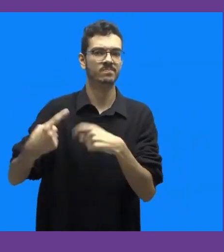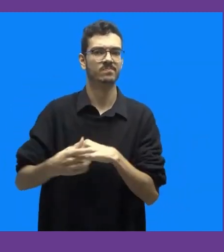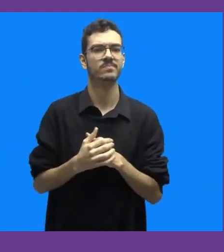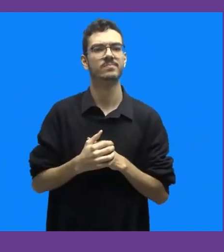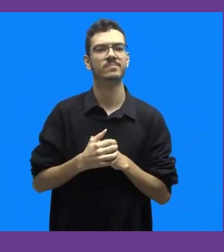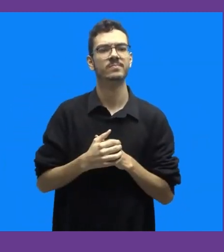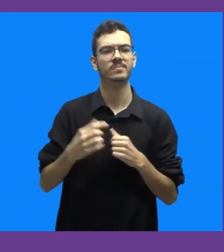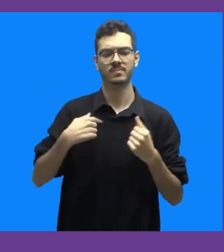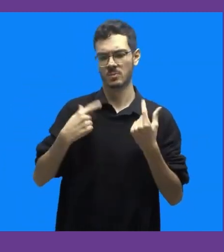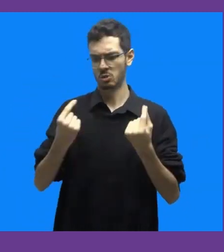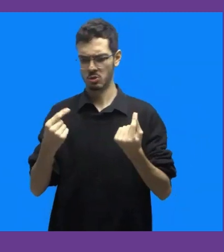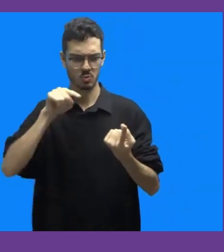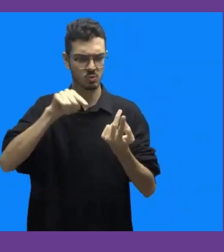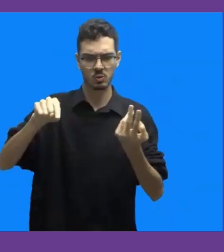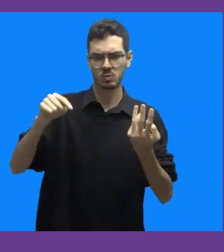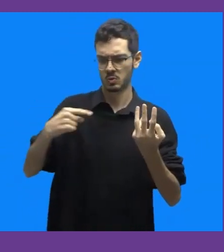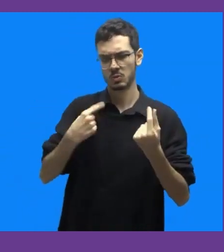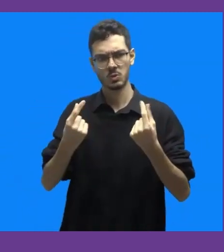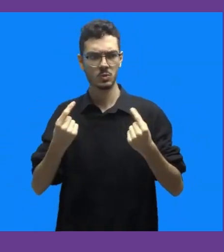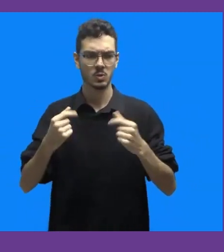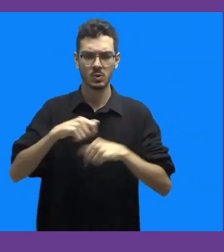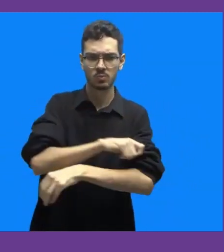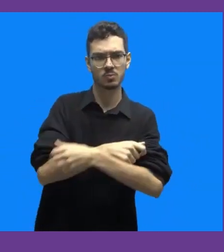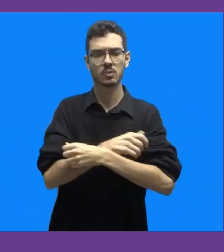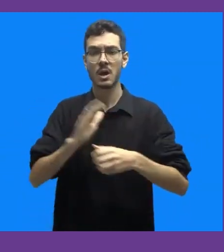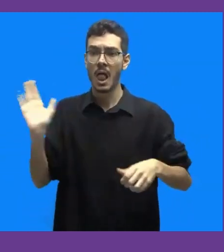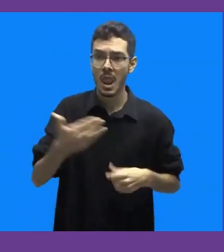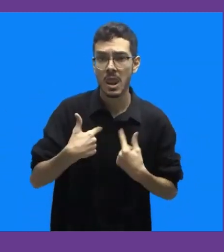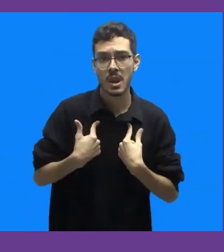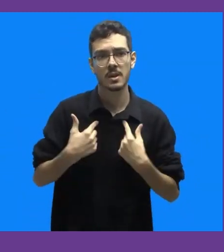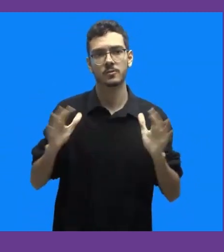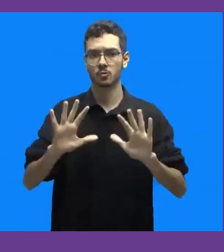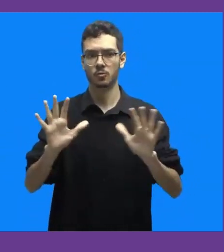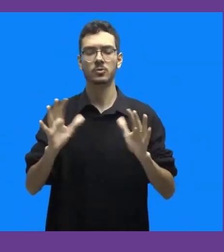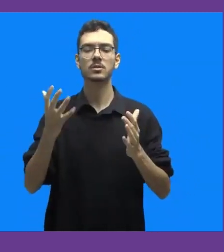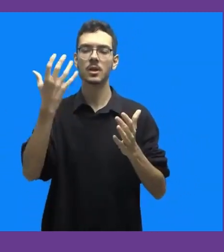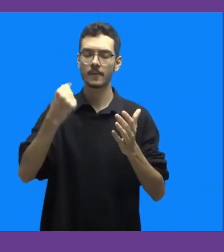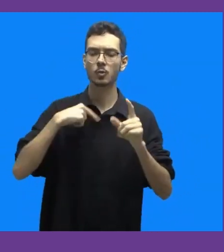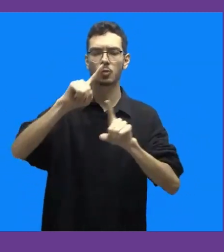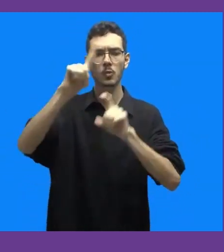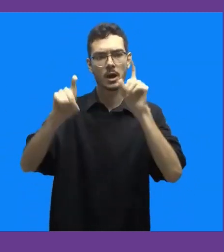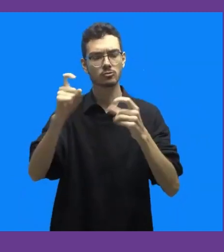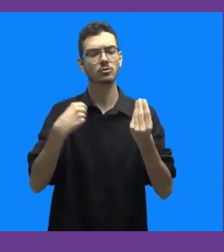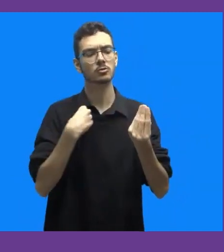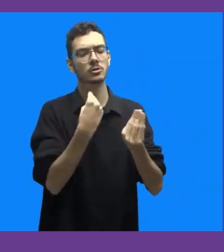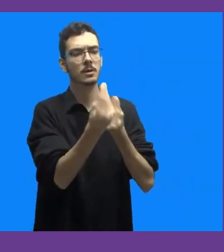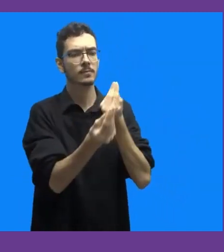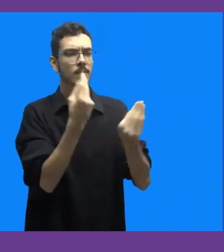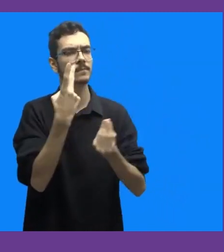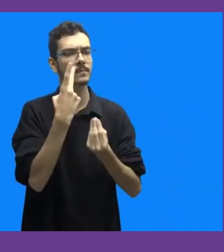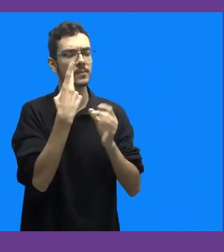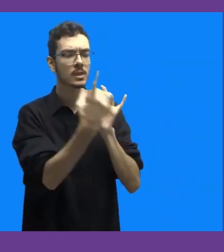different services and people that were related with those indicators. And when they tried to answer it,